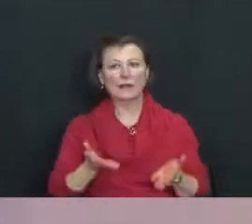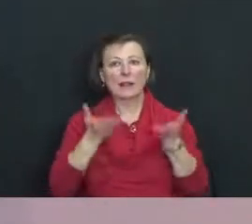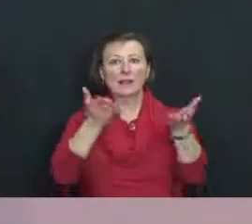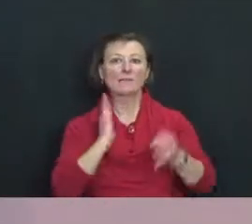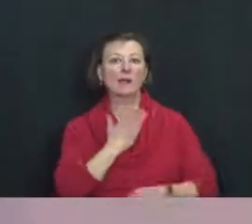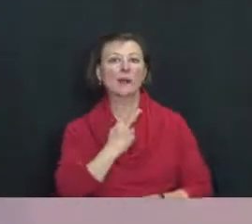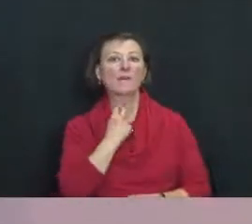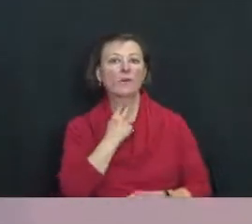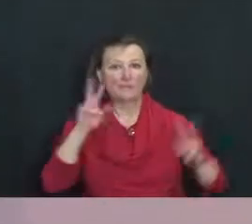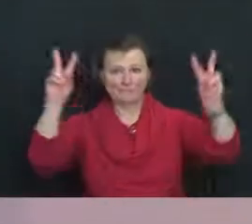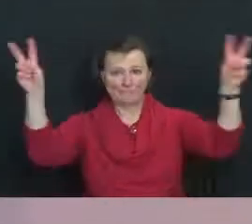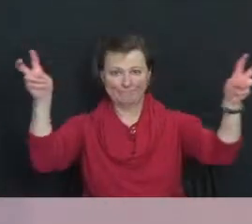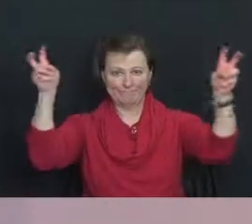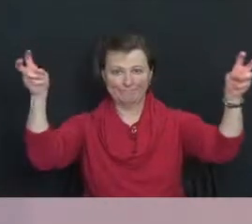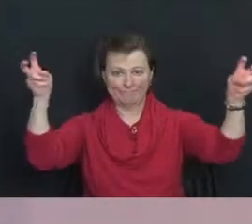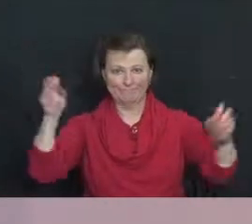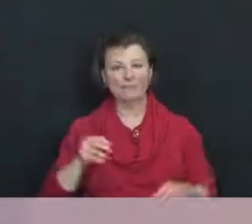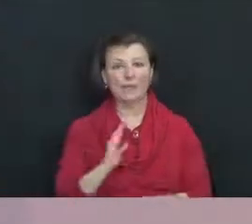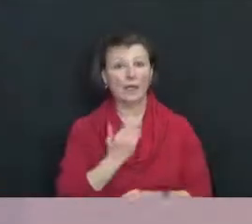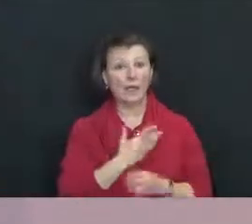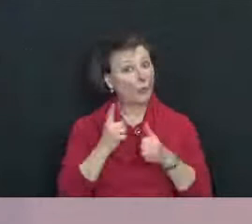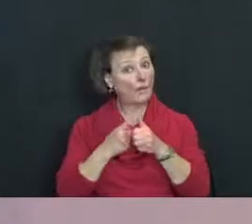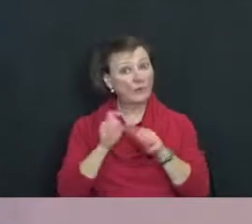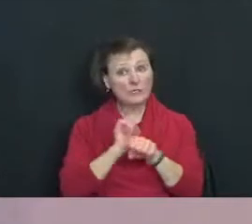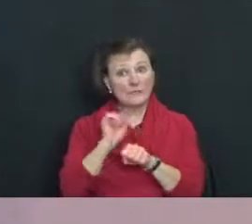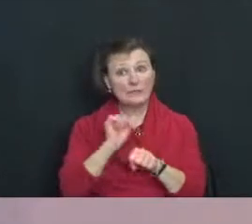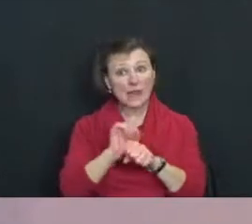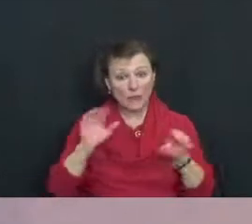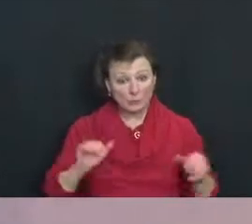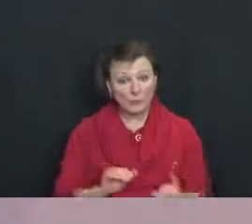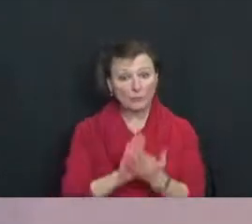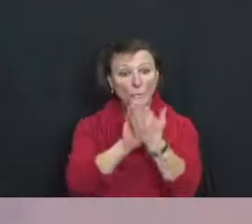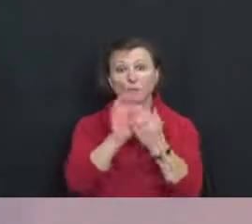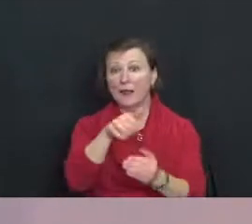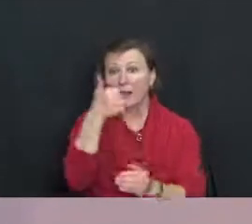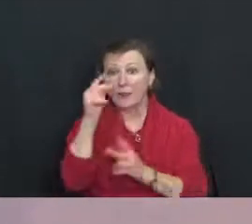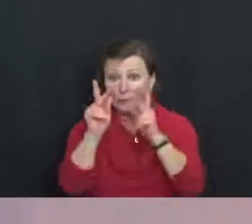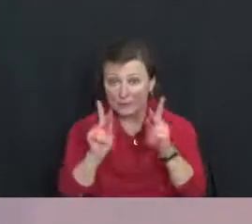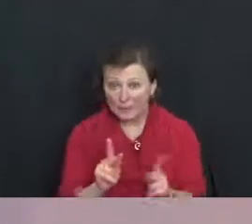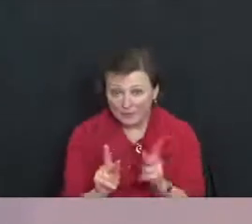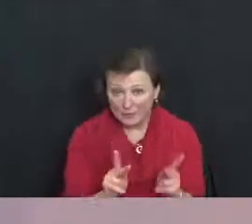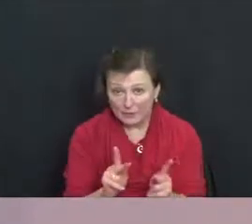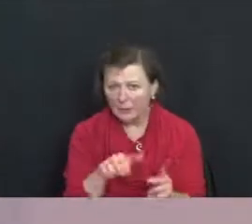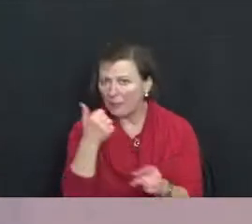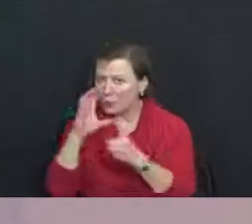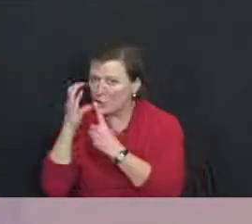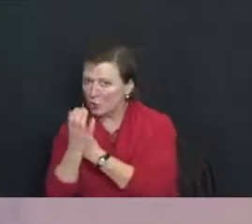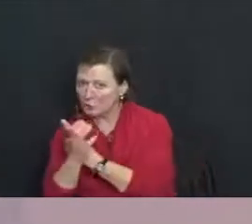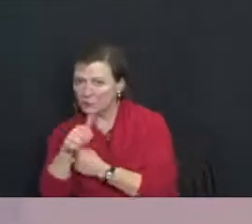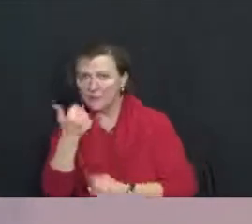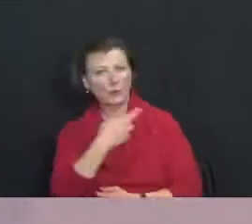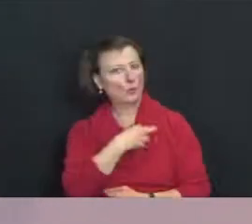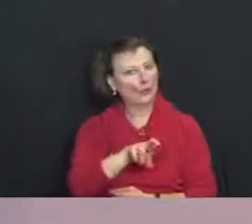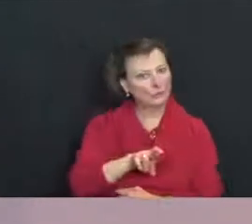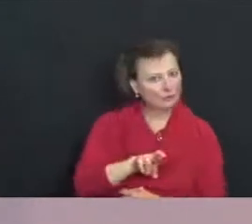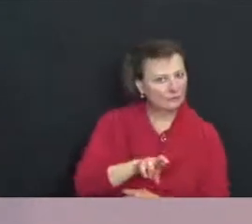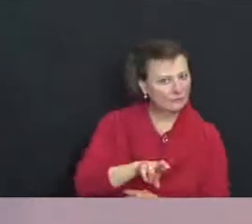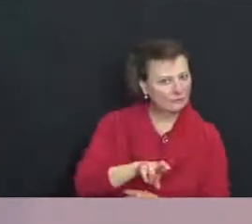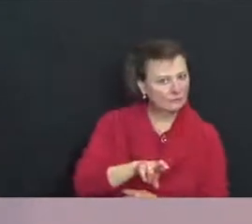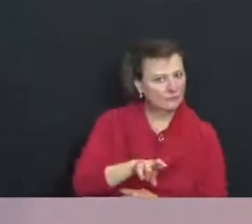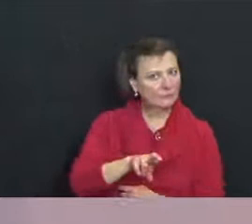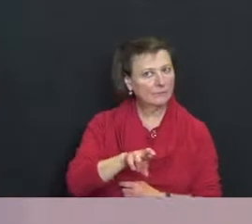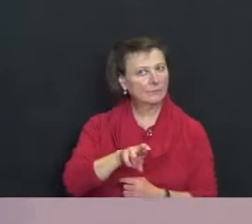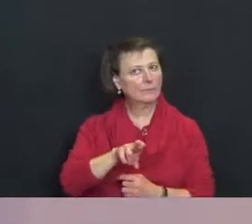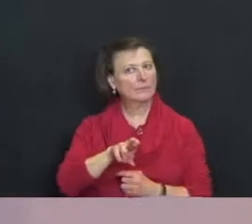Voices. Our first task in approaching another people, another culture, another religion, is to